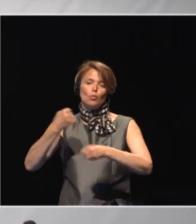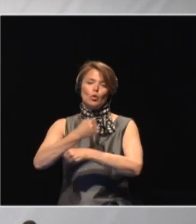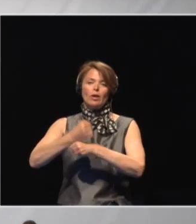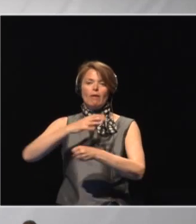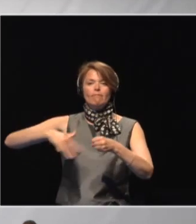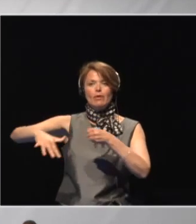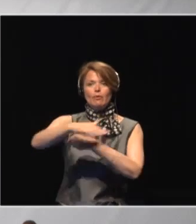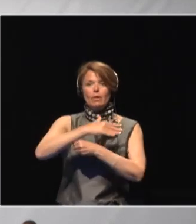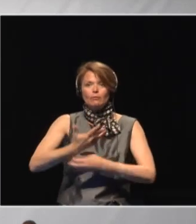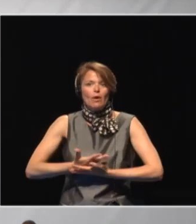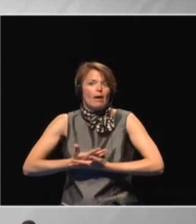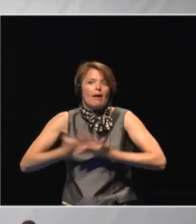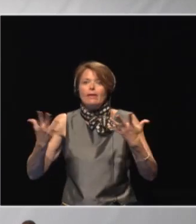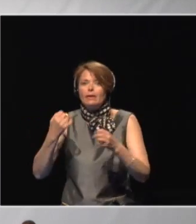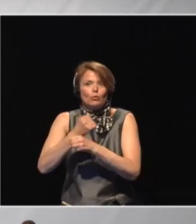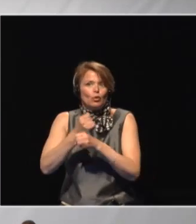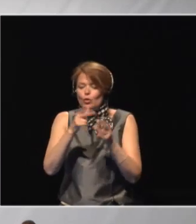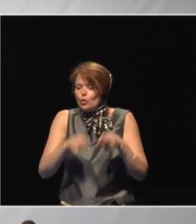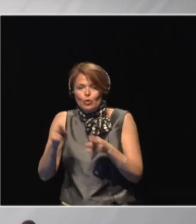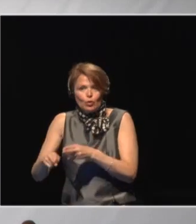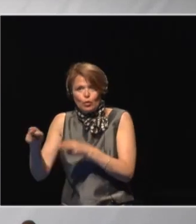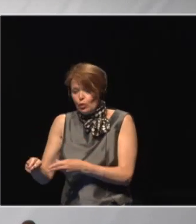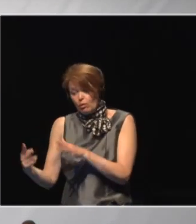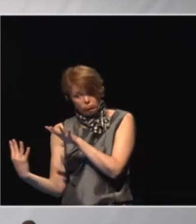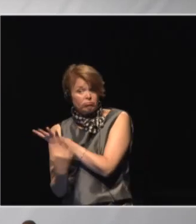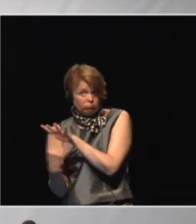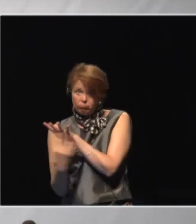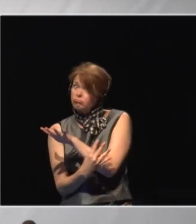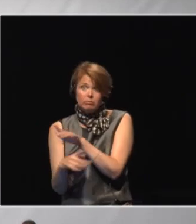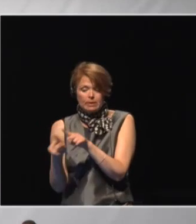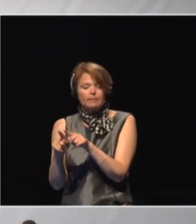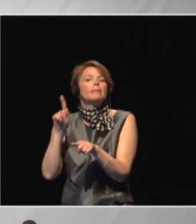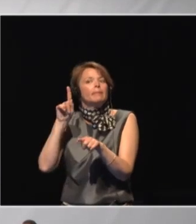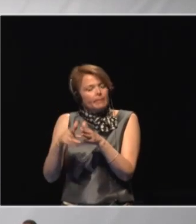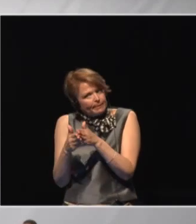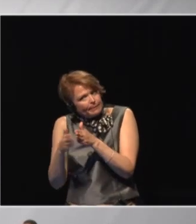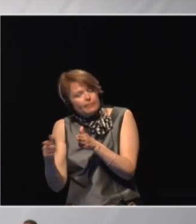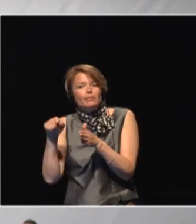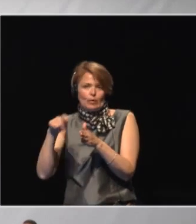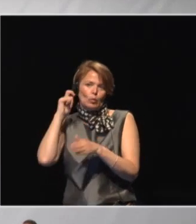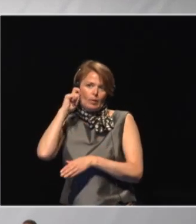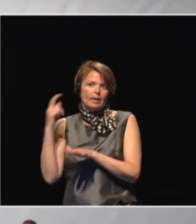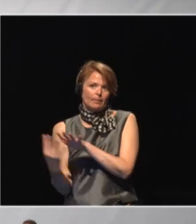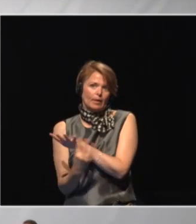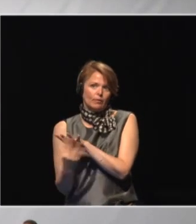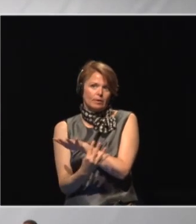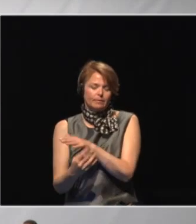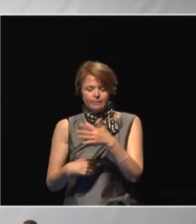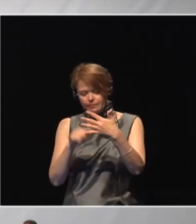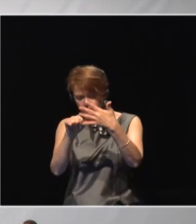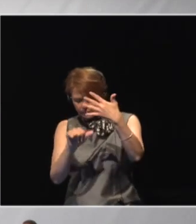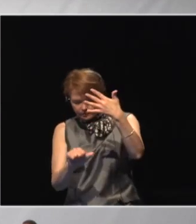workers, including migrant workers, particularly women migrants. Goal